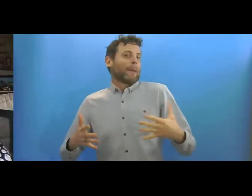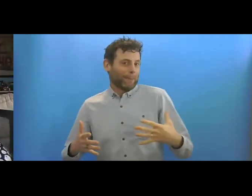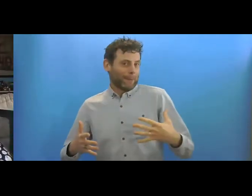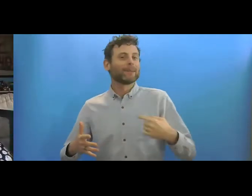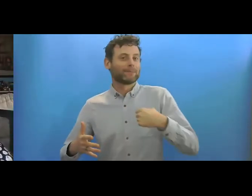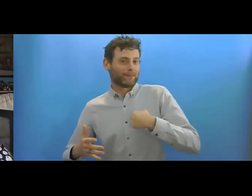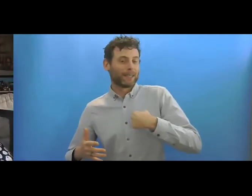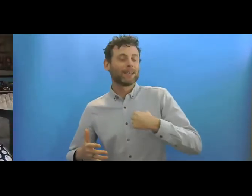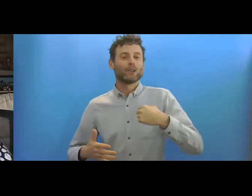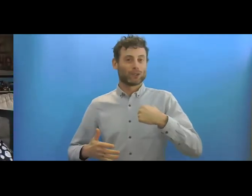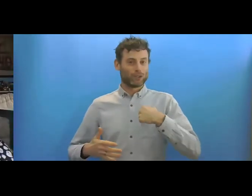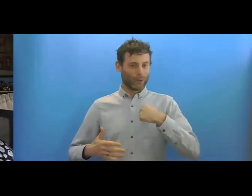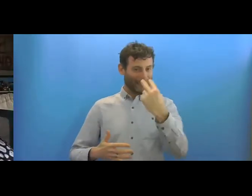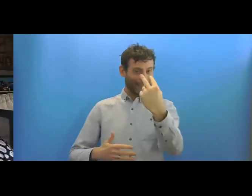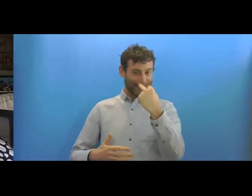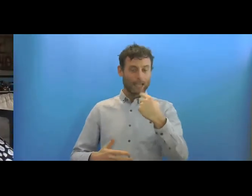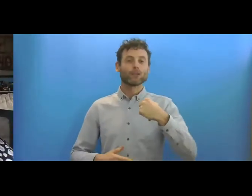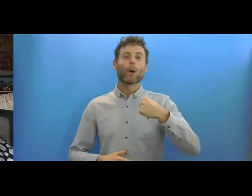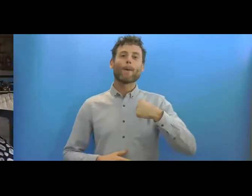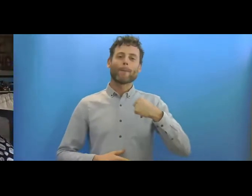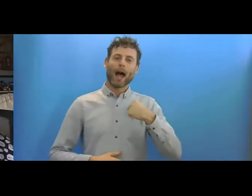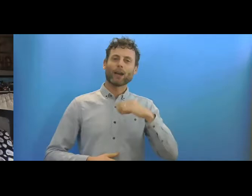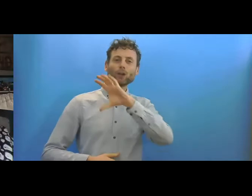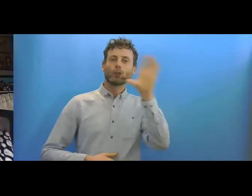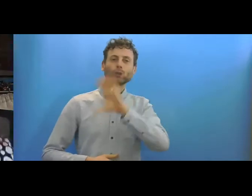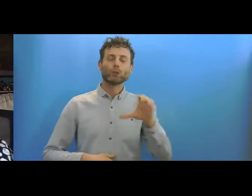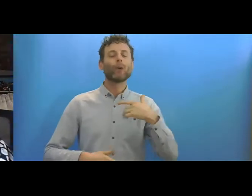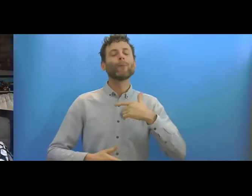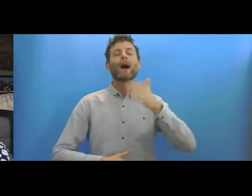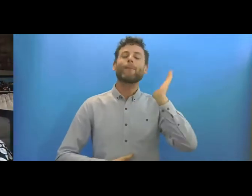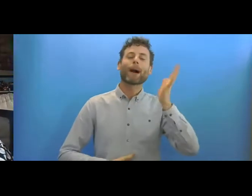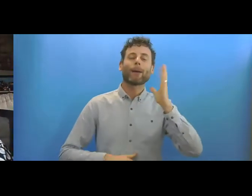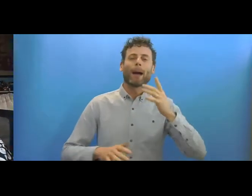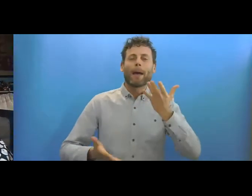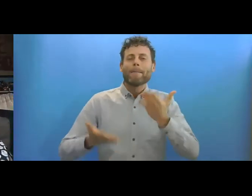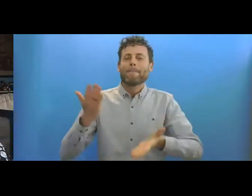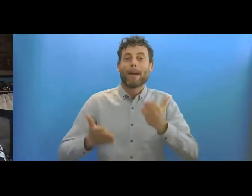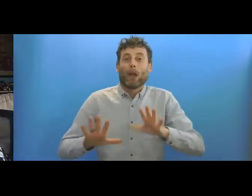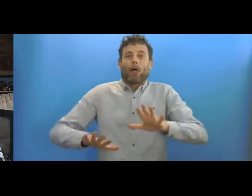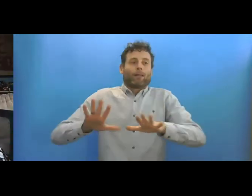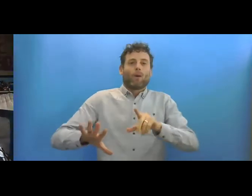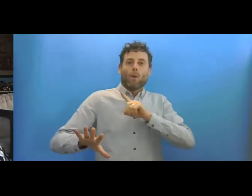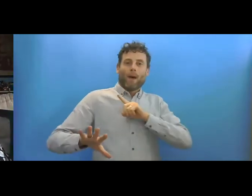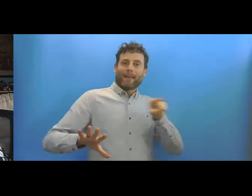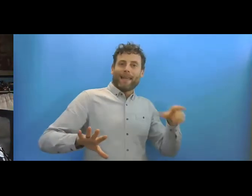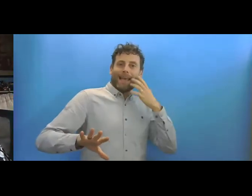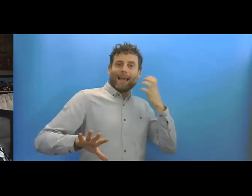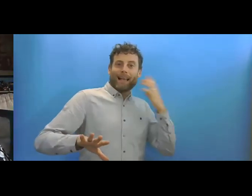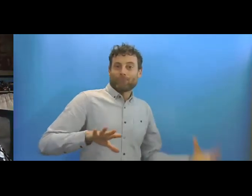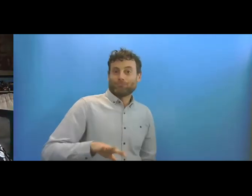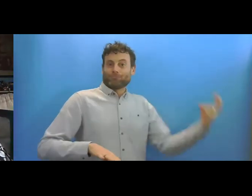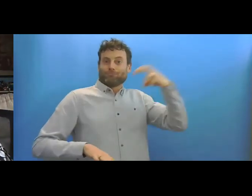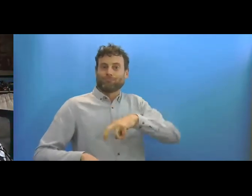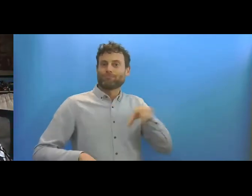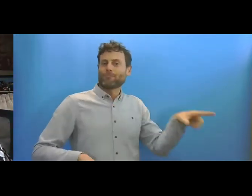be interrupted by my cat, who gets very jealous of screen time. Thanks so much for coming today. We wanted